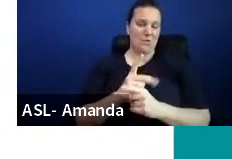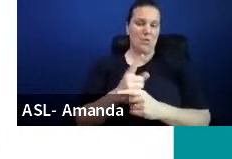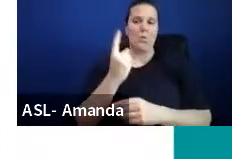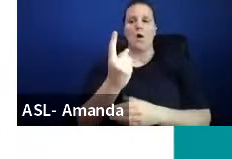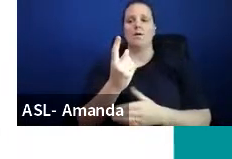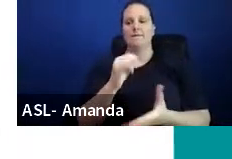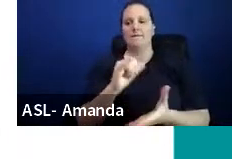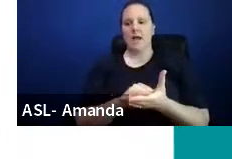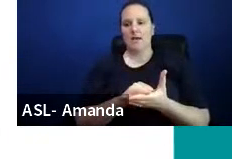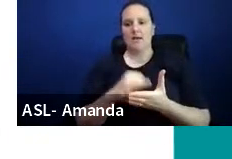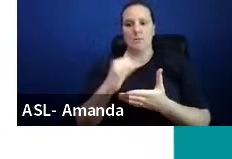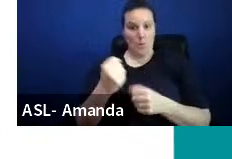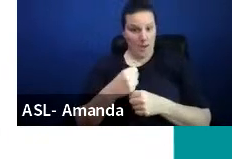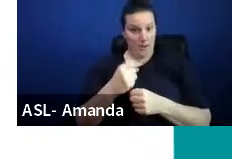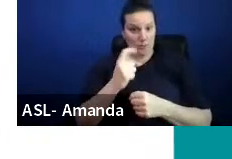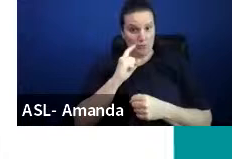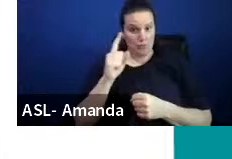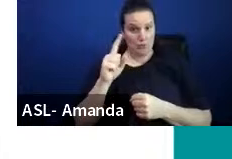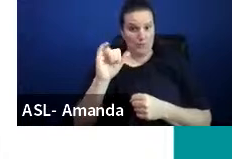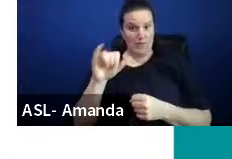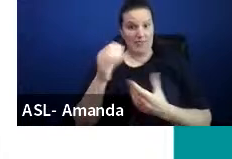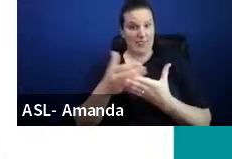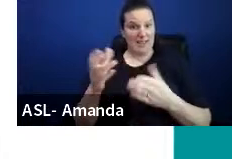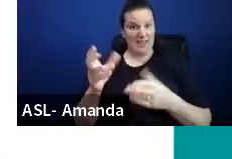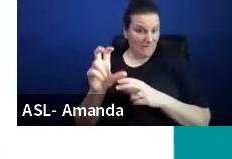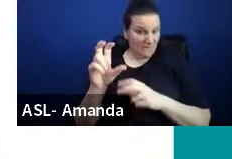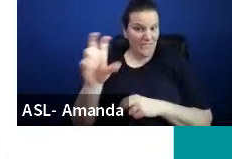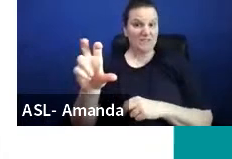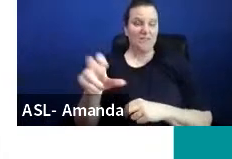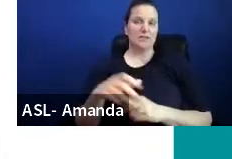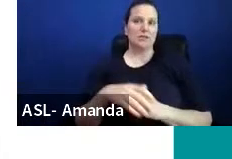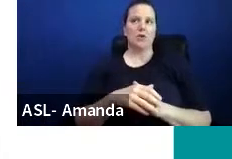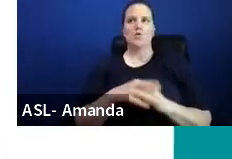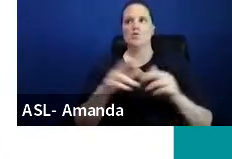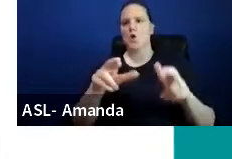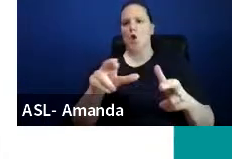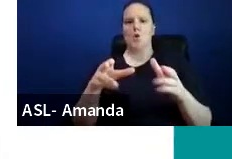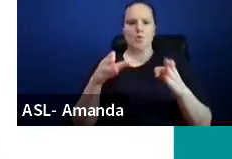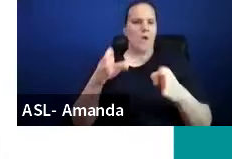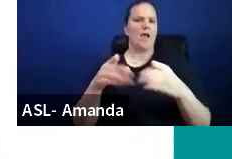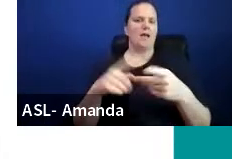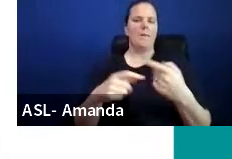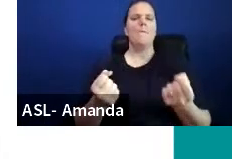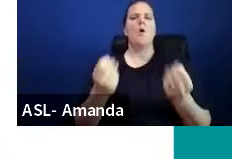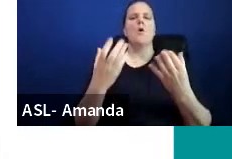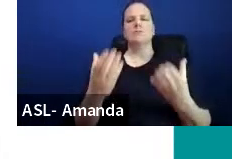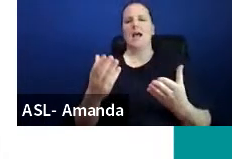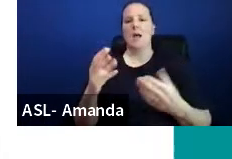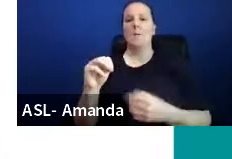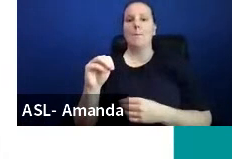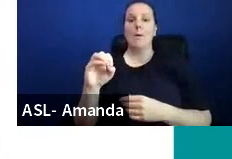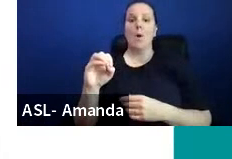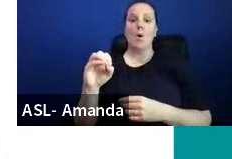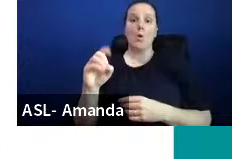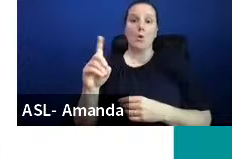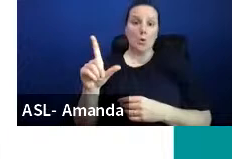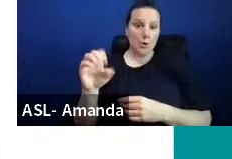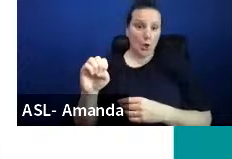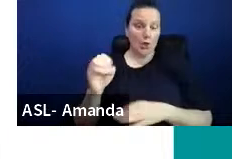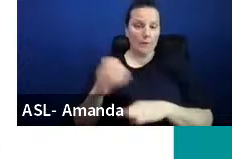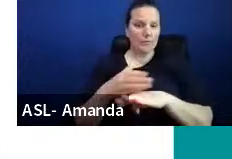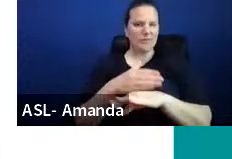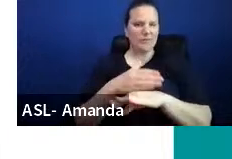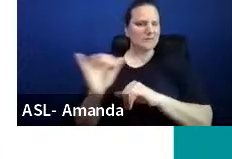is they want to make sure that the thing they are investing in, so the roadway and the multimodal improvements, which is similar to your